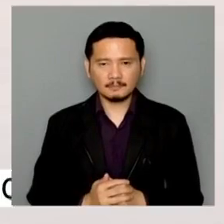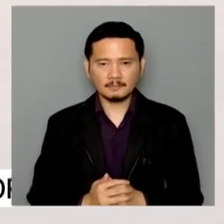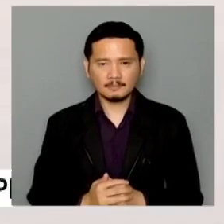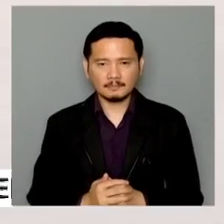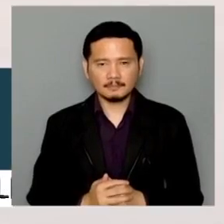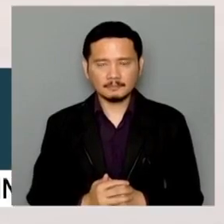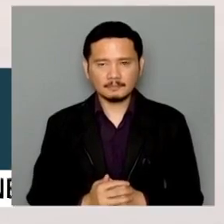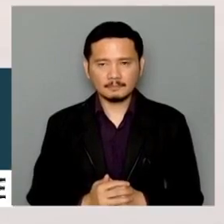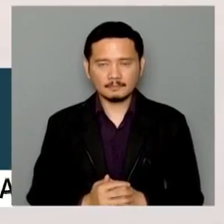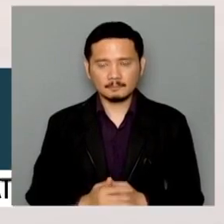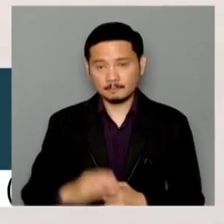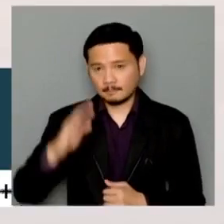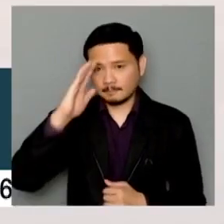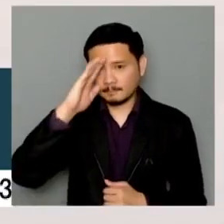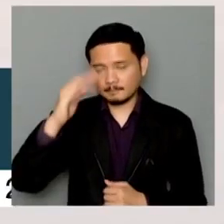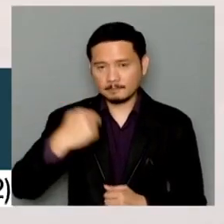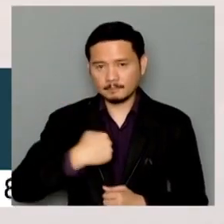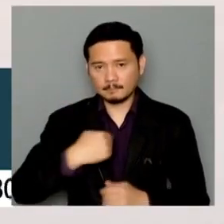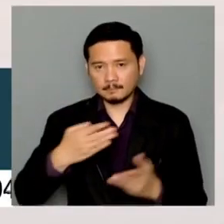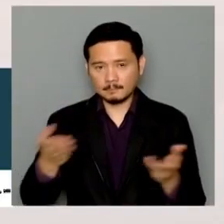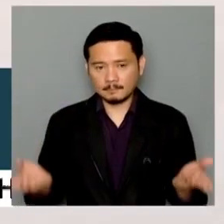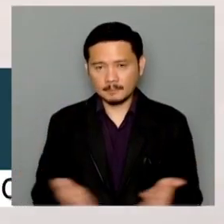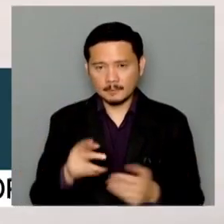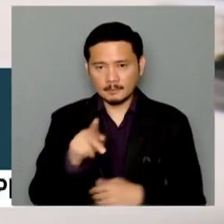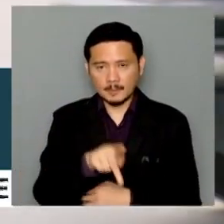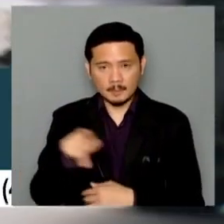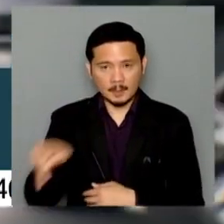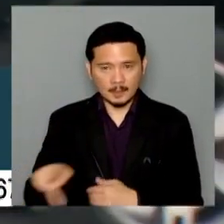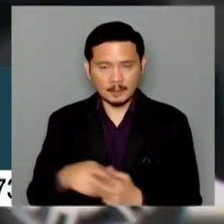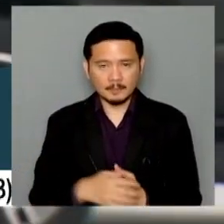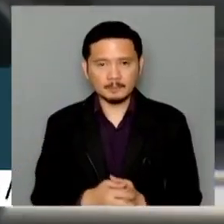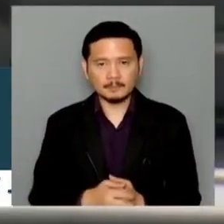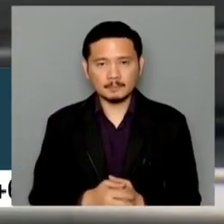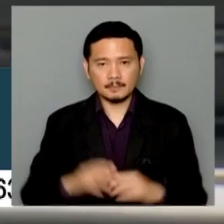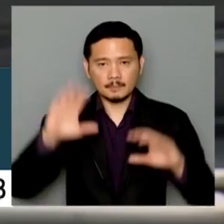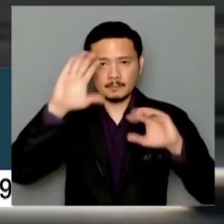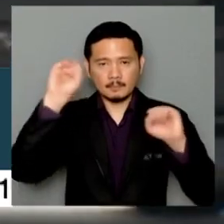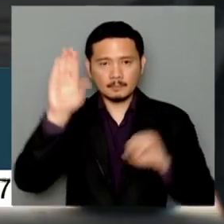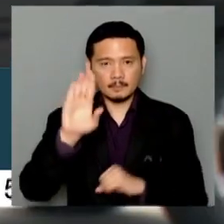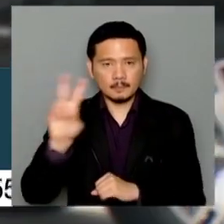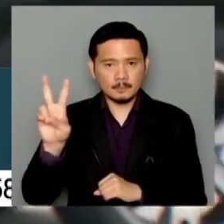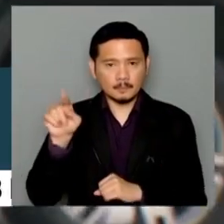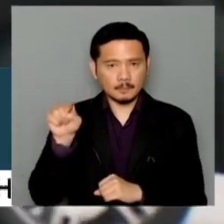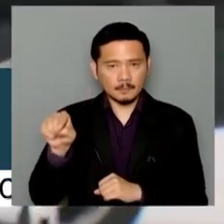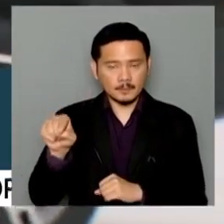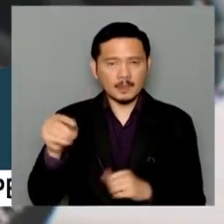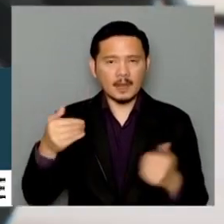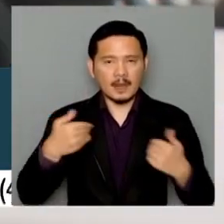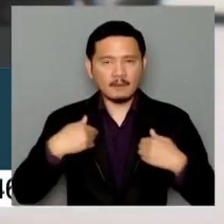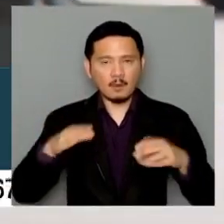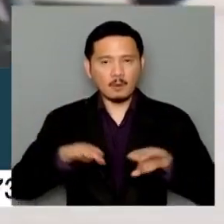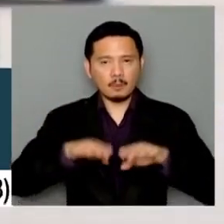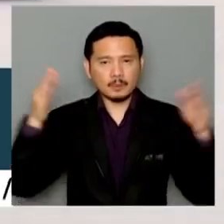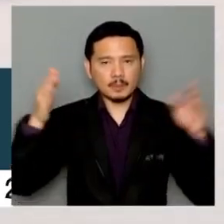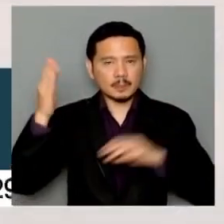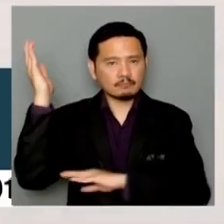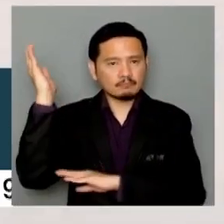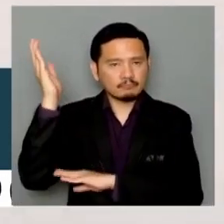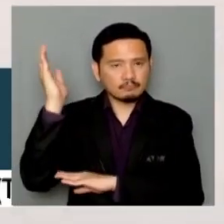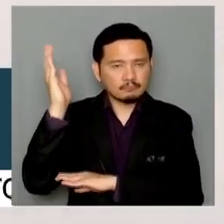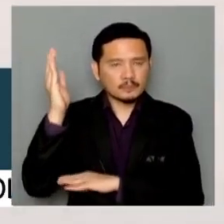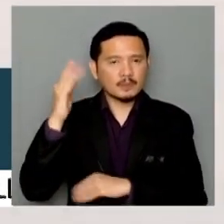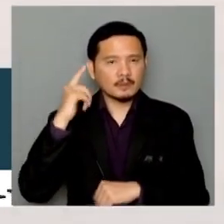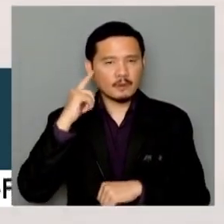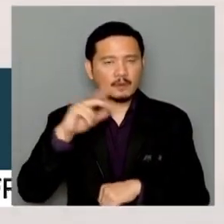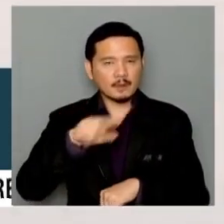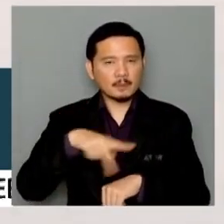Hi, Carmina. We are here in Clark, Pampanga, where President Ferdinand Marcos Jr. led the opening of the 15th Philippine National